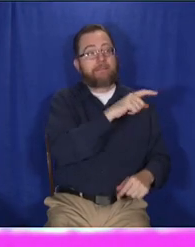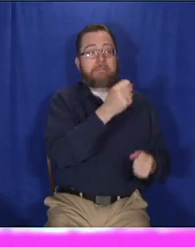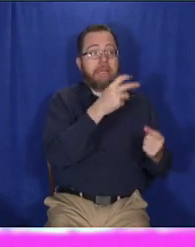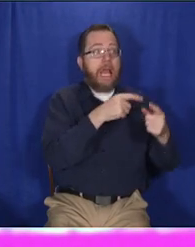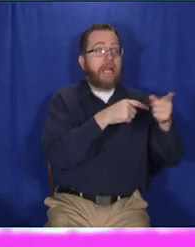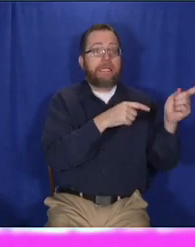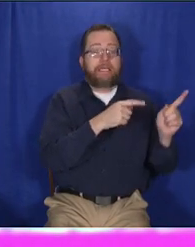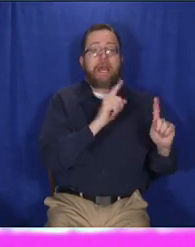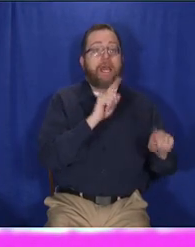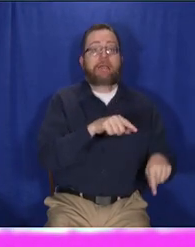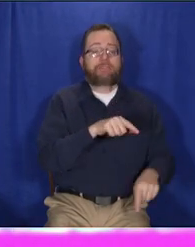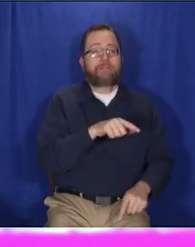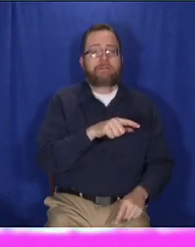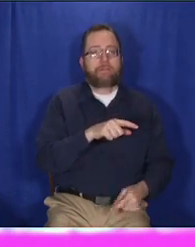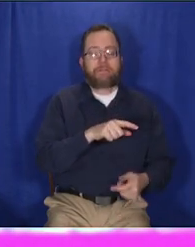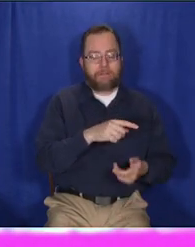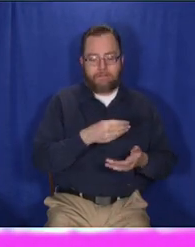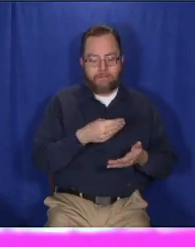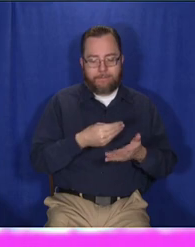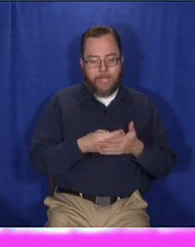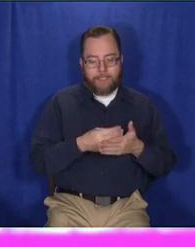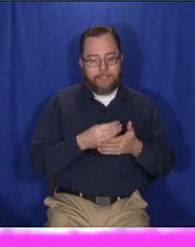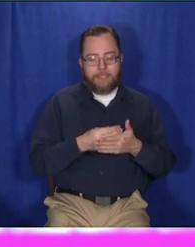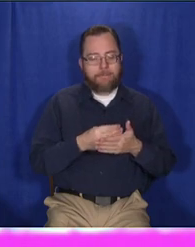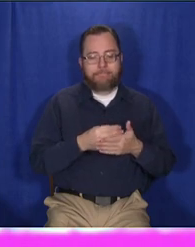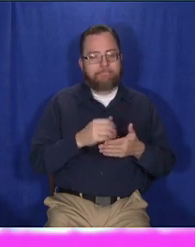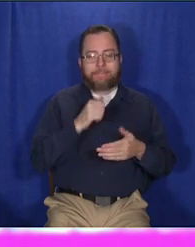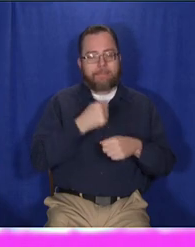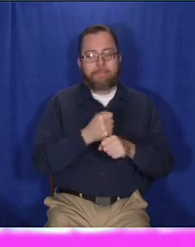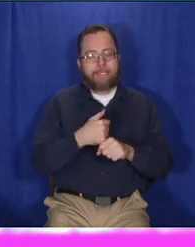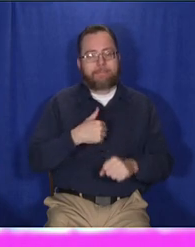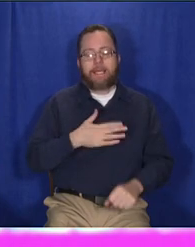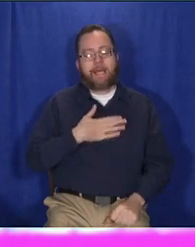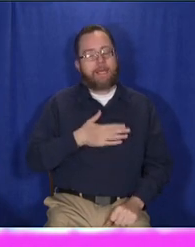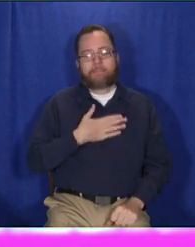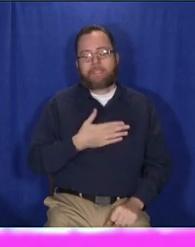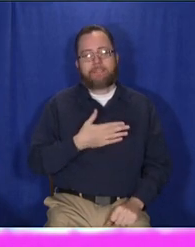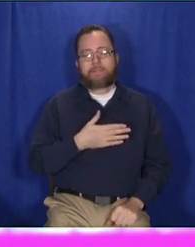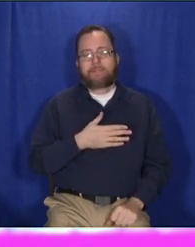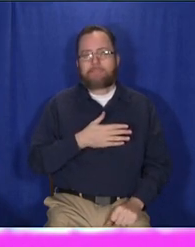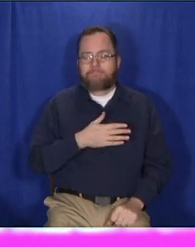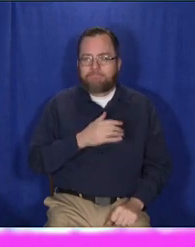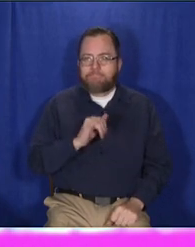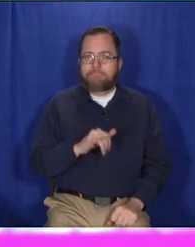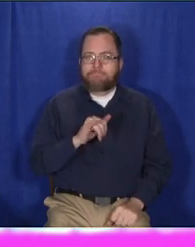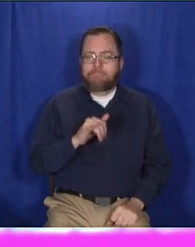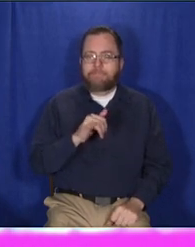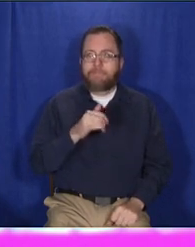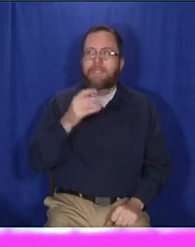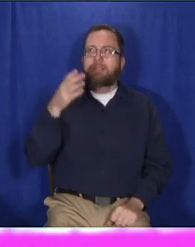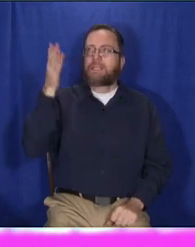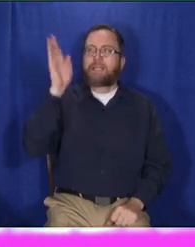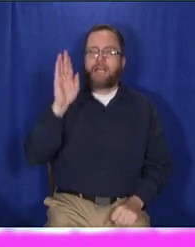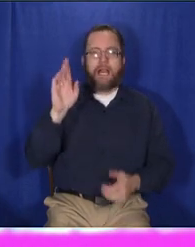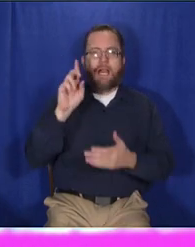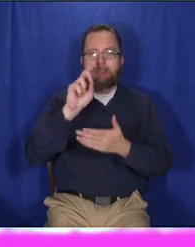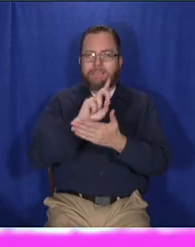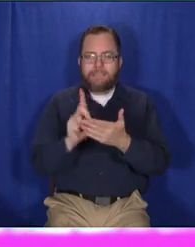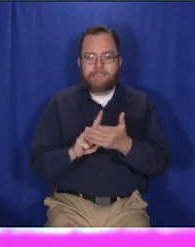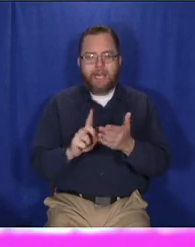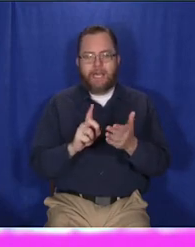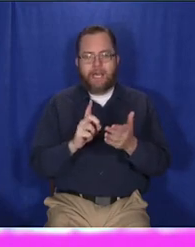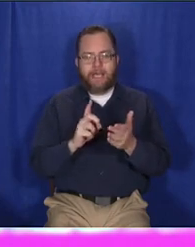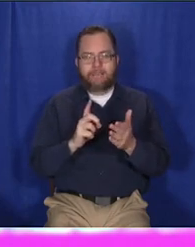we've bought into the lie that self-preservation secures our joy, but God says you were not designed that way. You were designed for